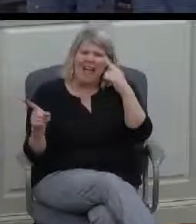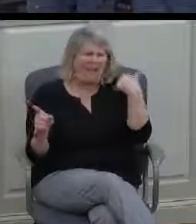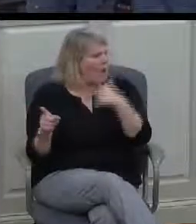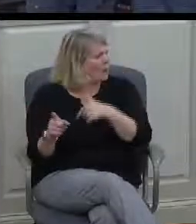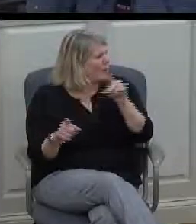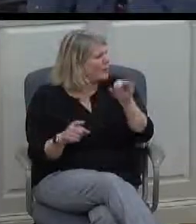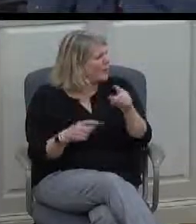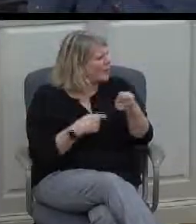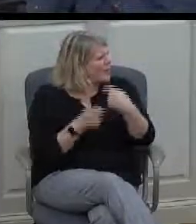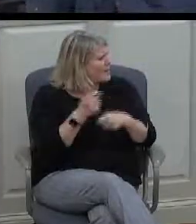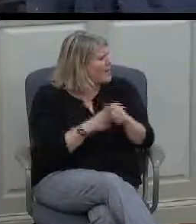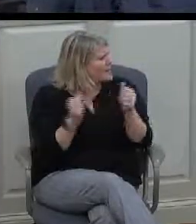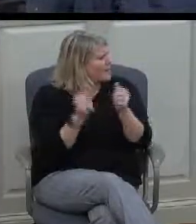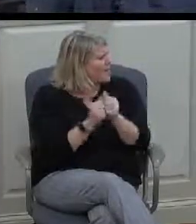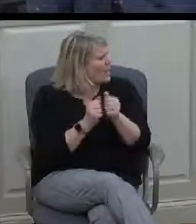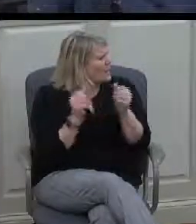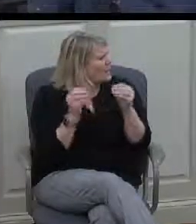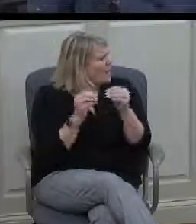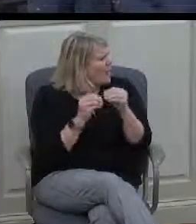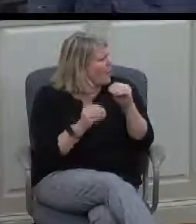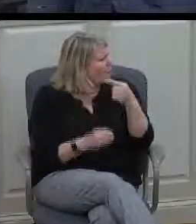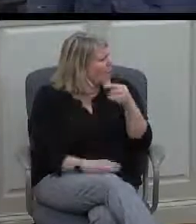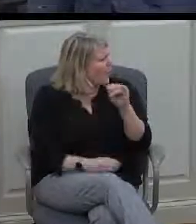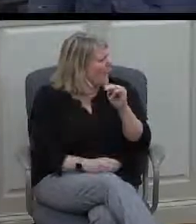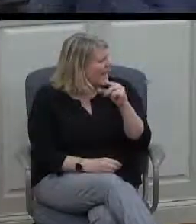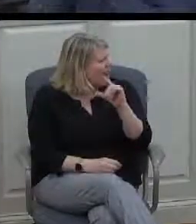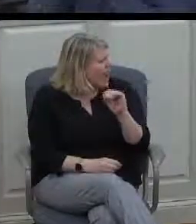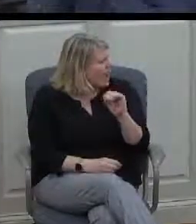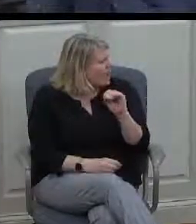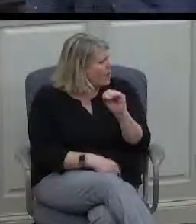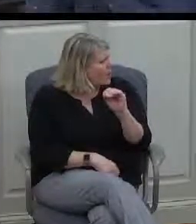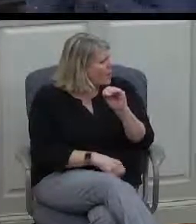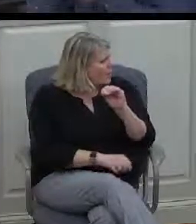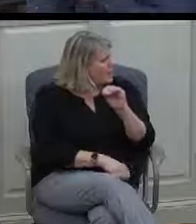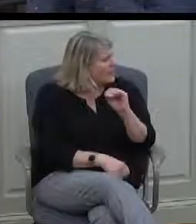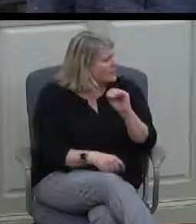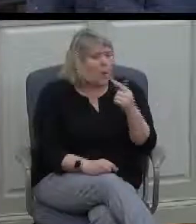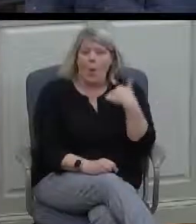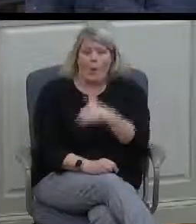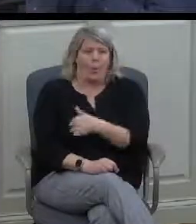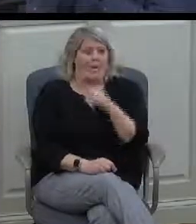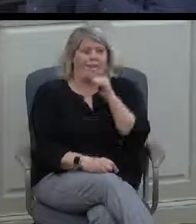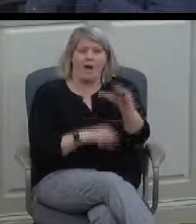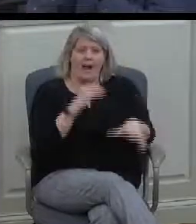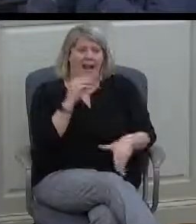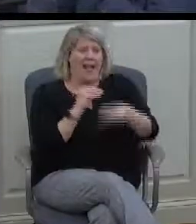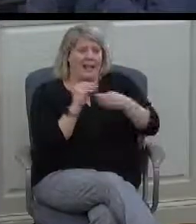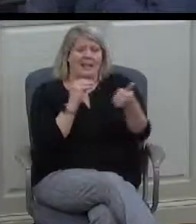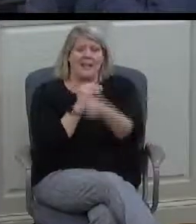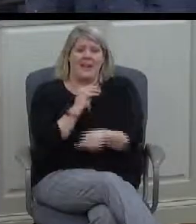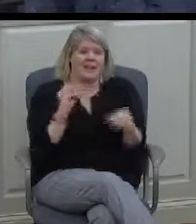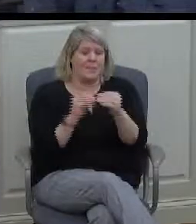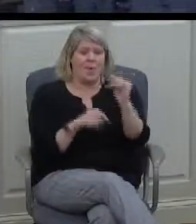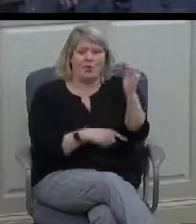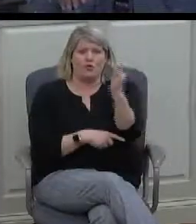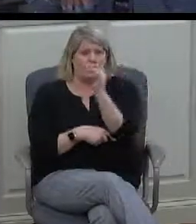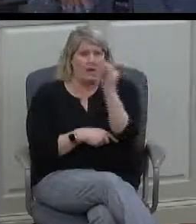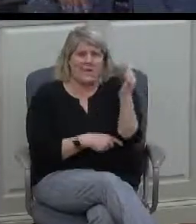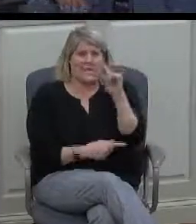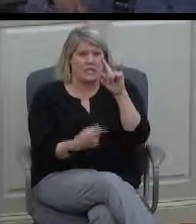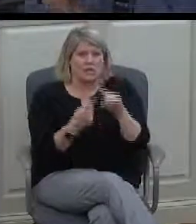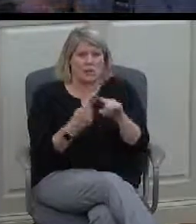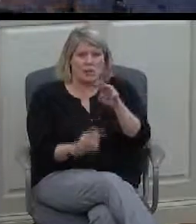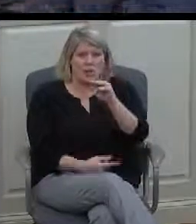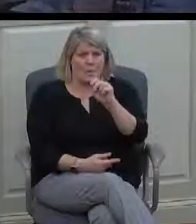with more ginkgos? Not No, to we- go down a rabbit hole, No, but we've not added any trees to Main Street, and we